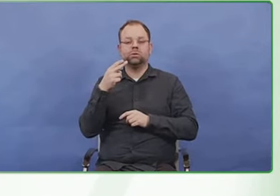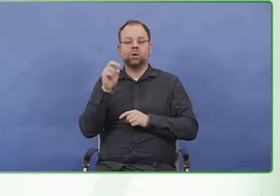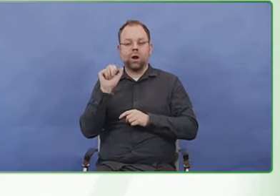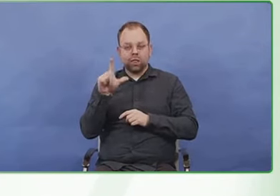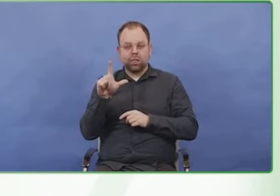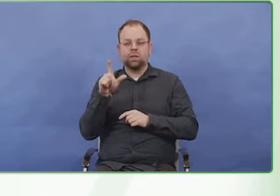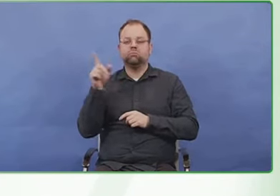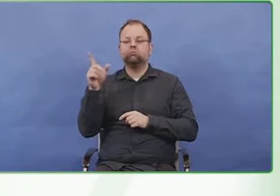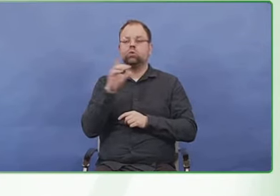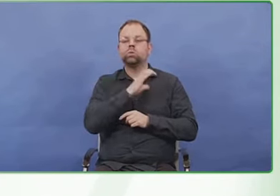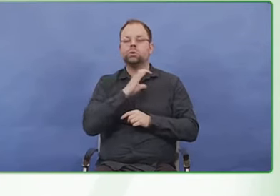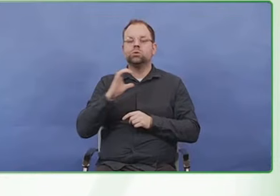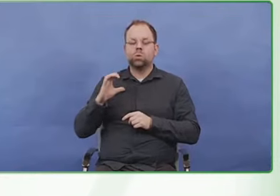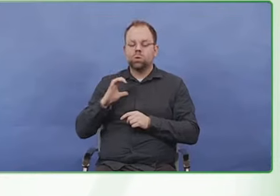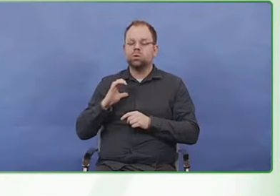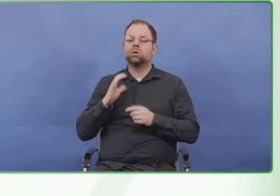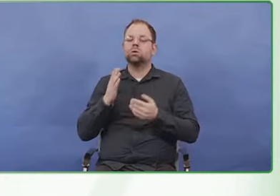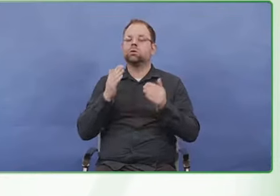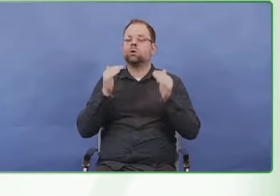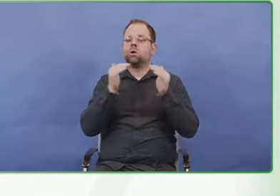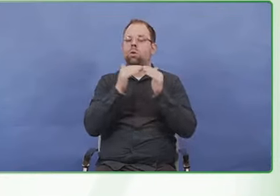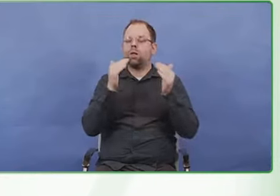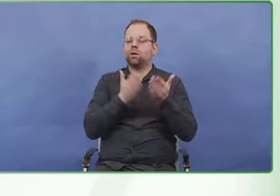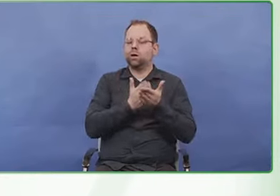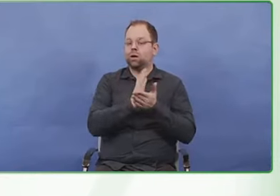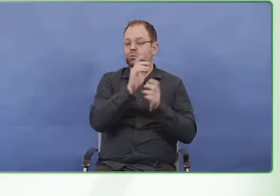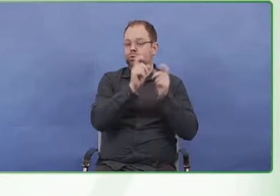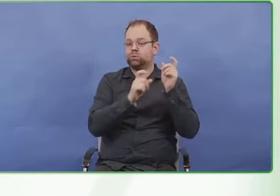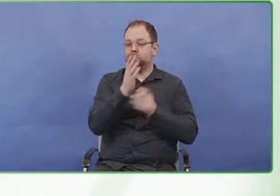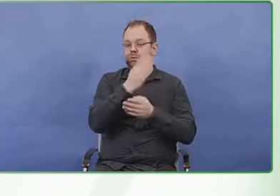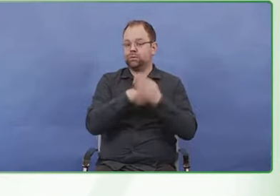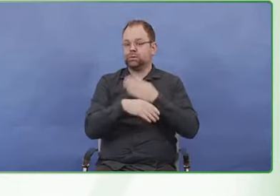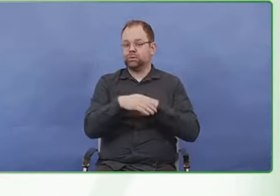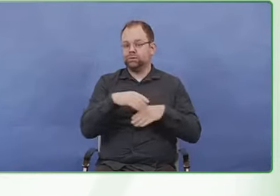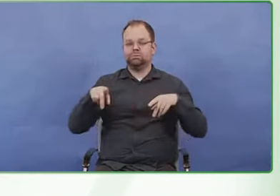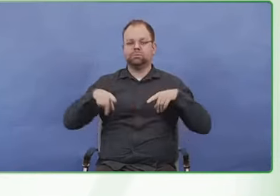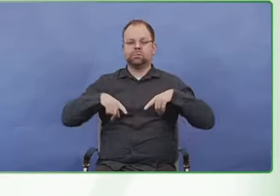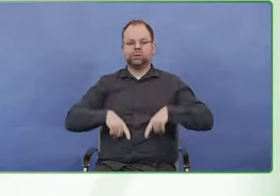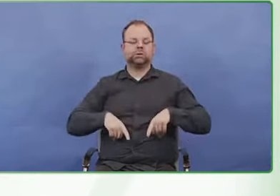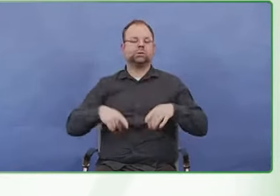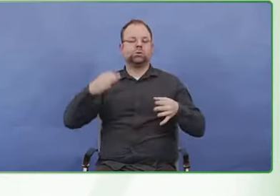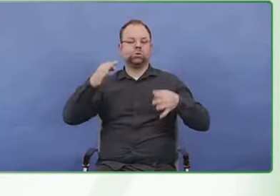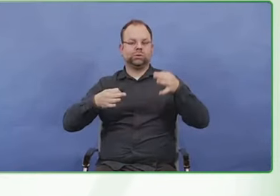What this law also did is actually defined and determined